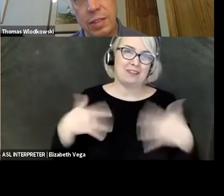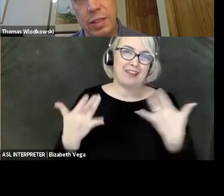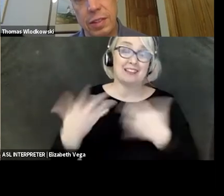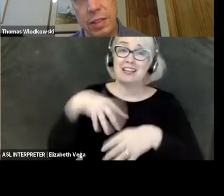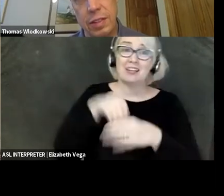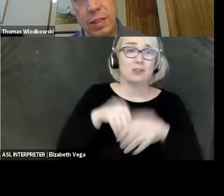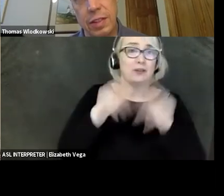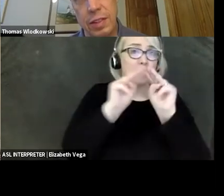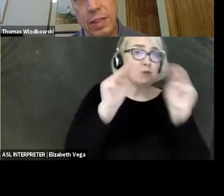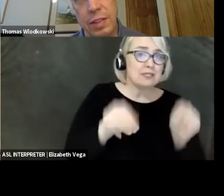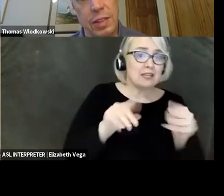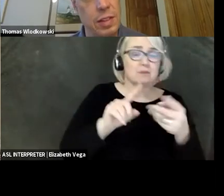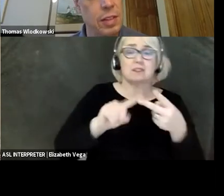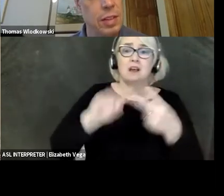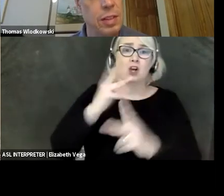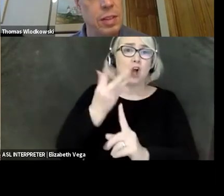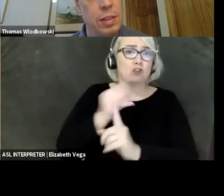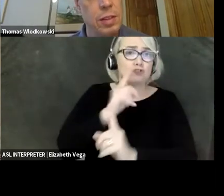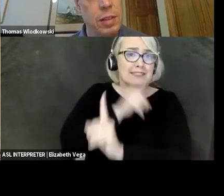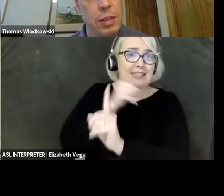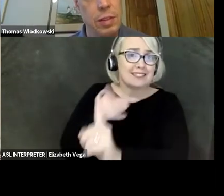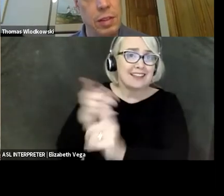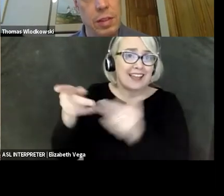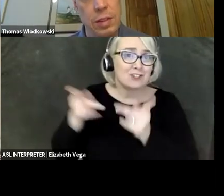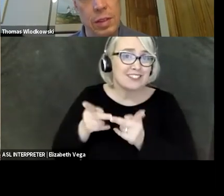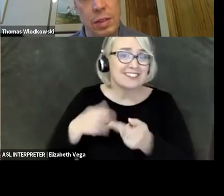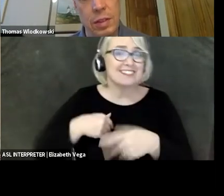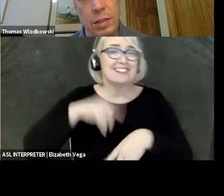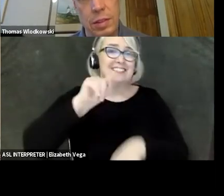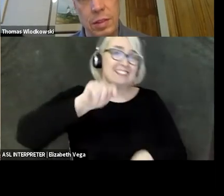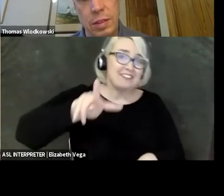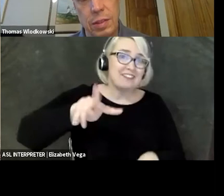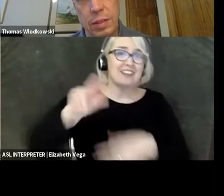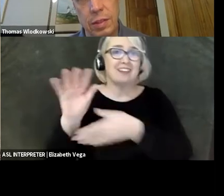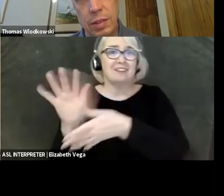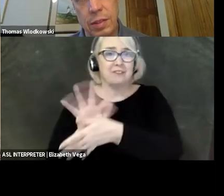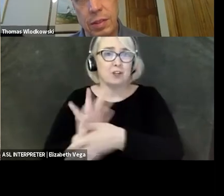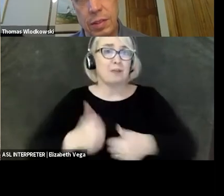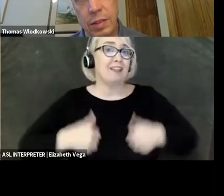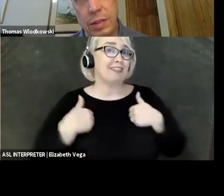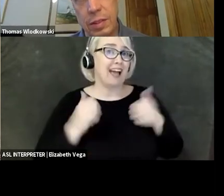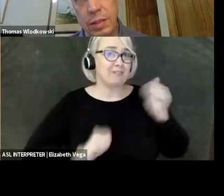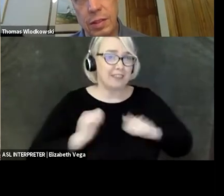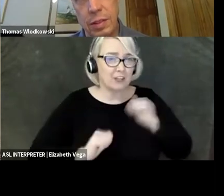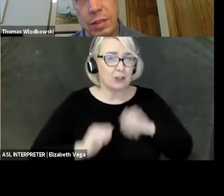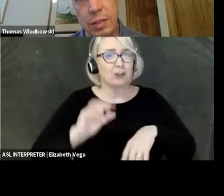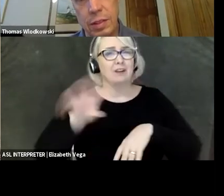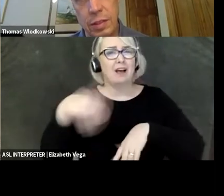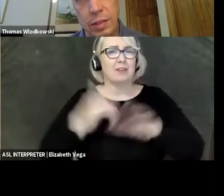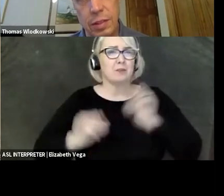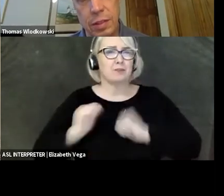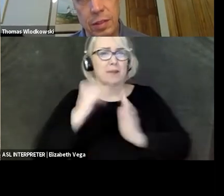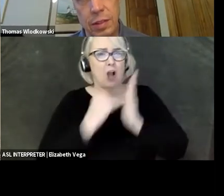cultural destinations, television, film, and live theater, performing arts, so on and so forth. So there's a lot